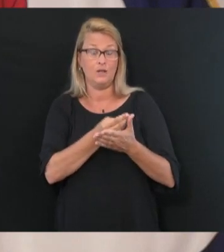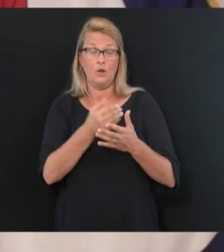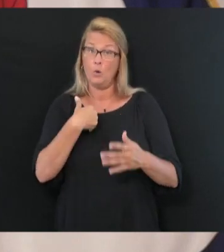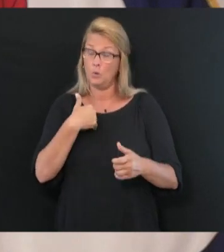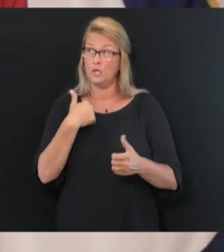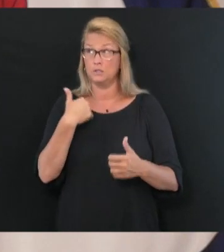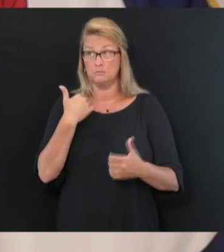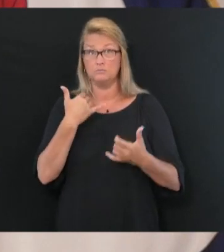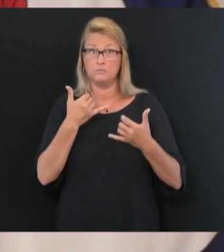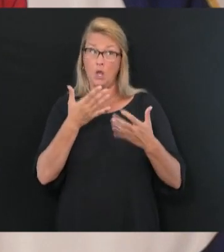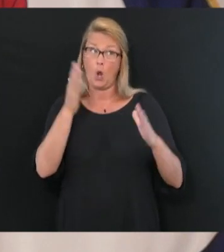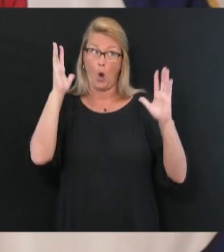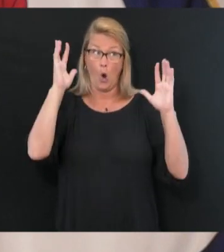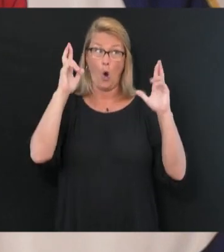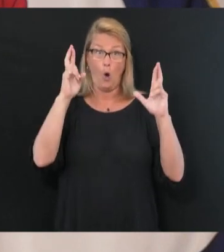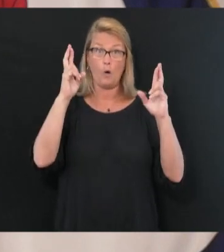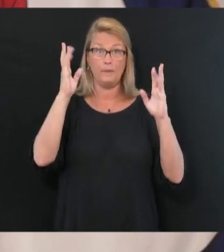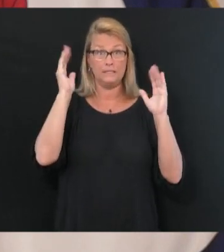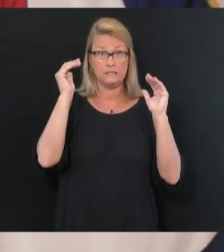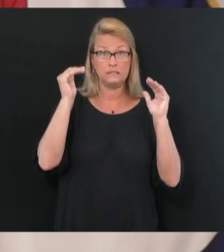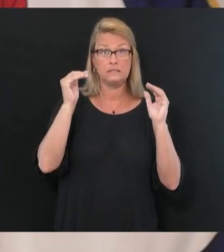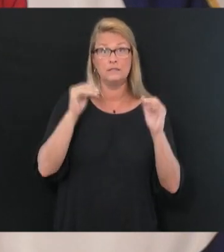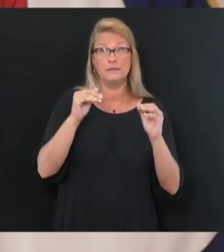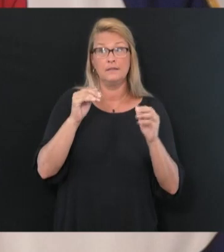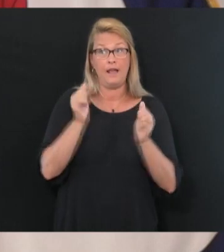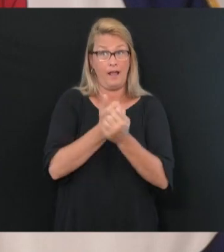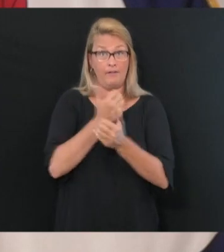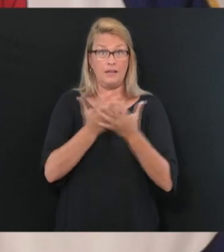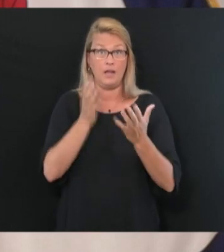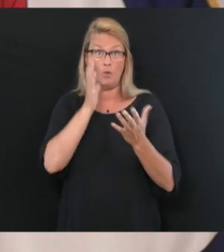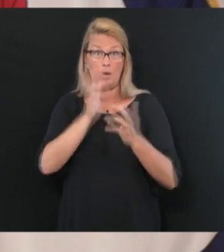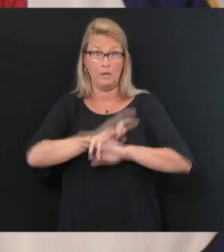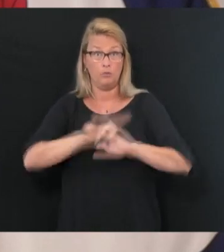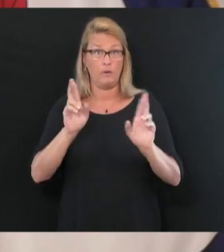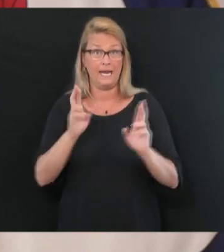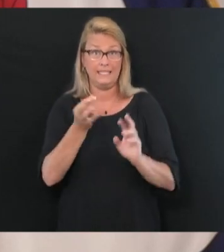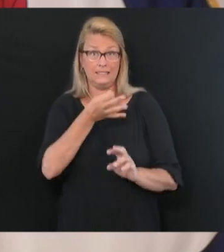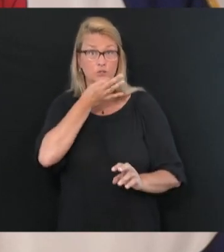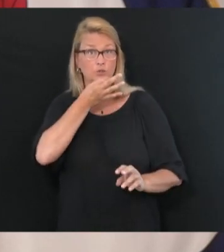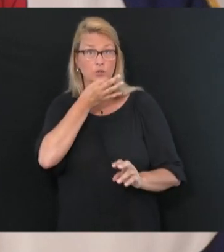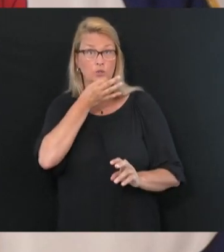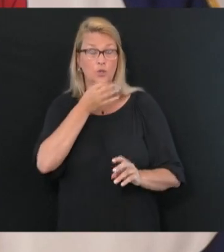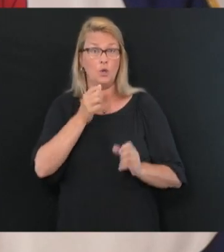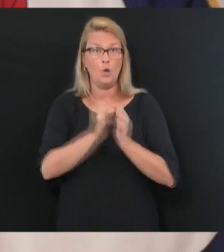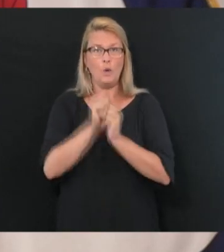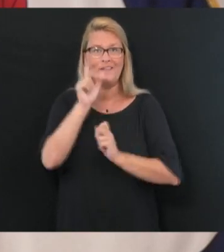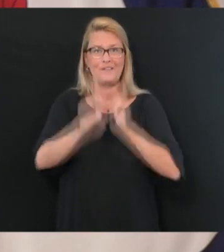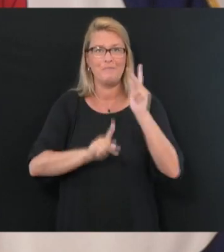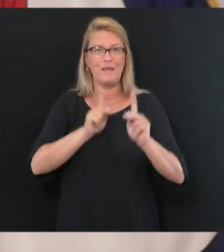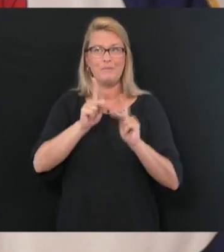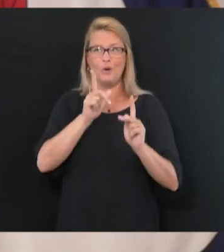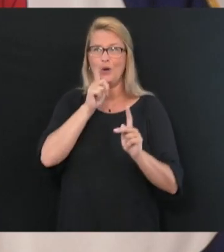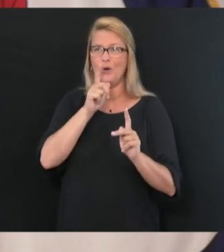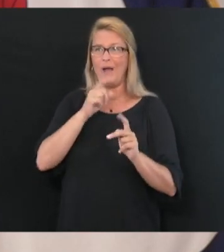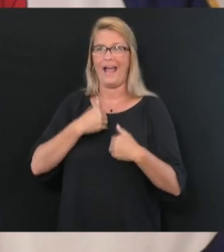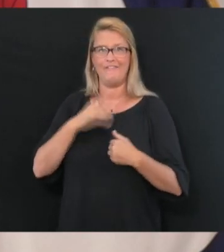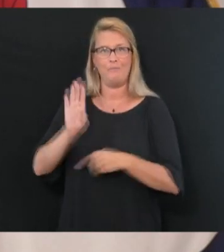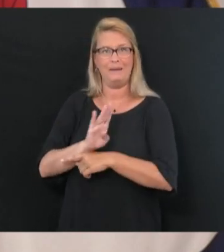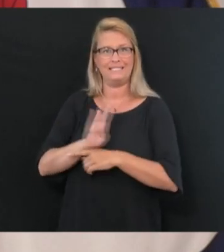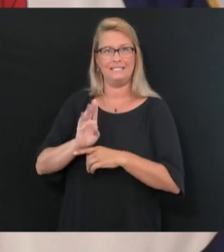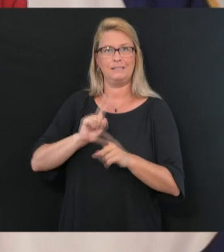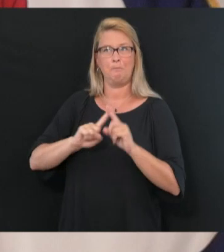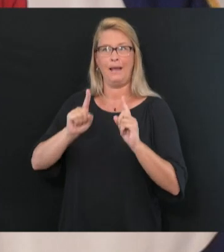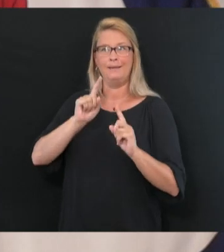be out really soon with a way that entrepreneurs that aren't counting themselves as employees can